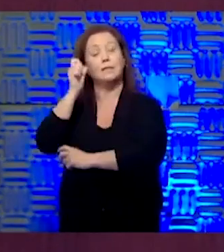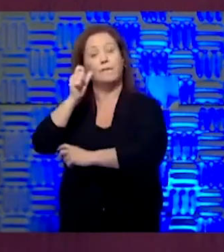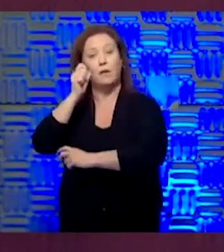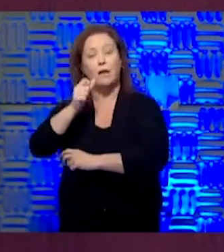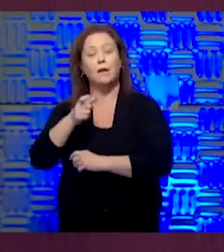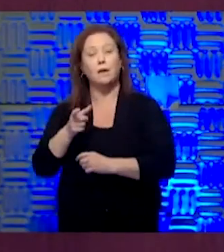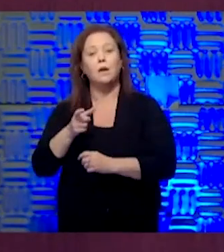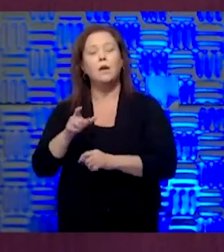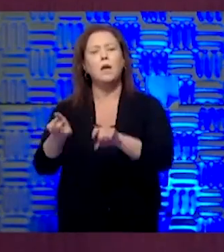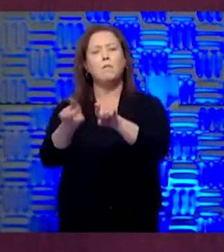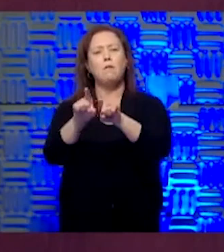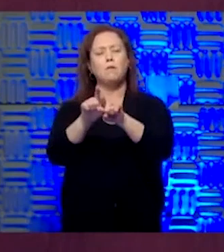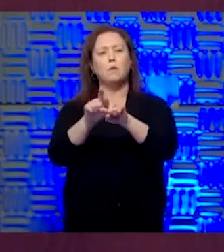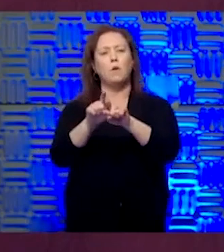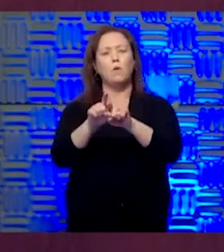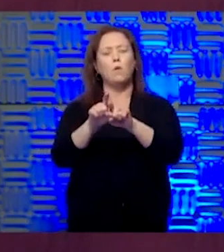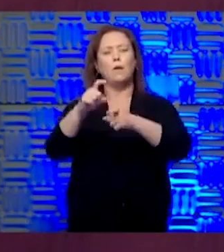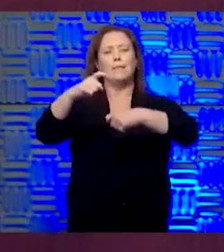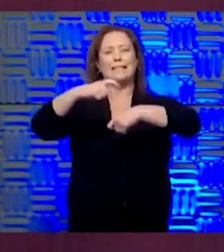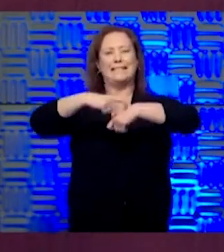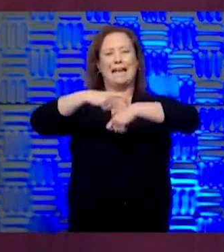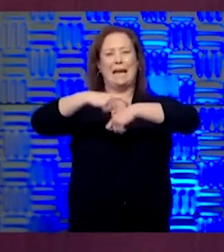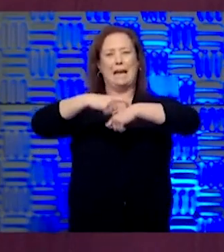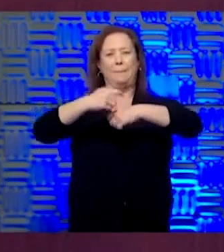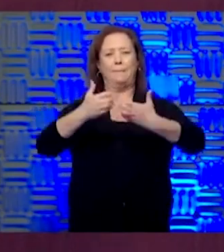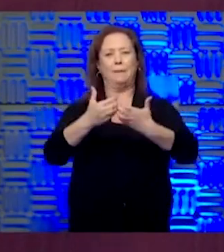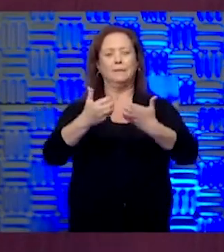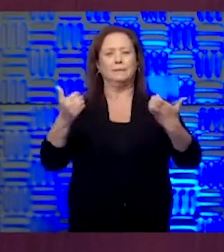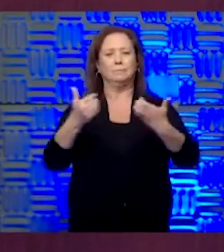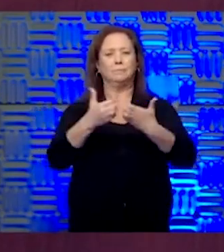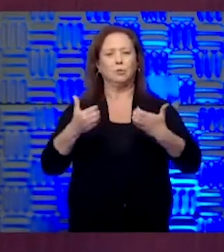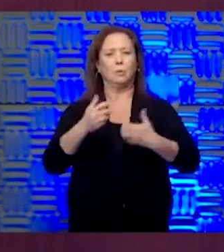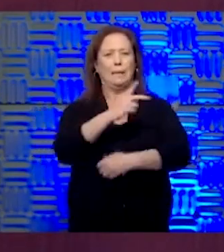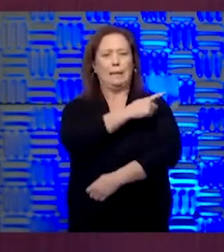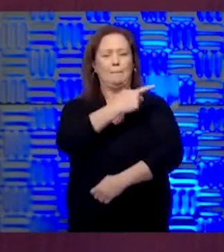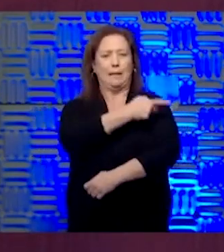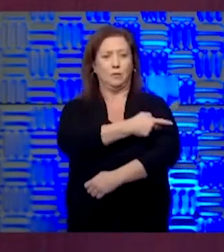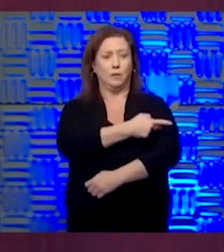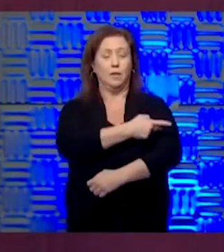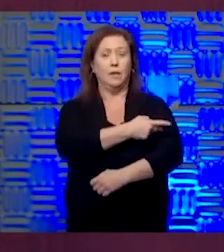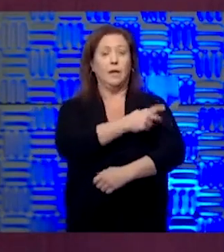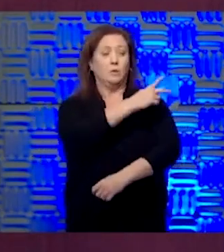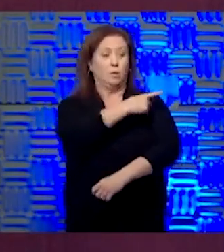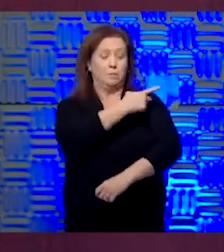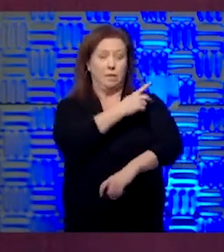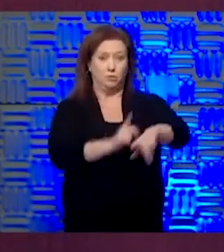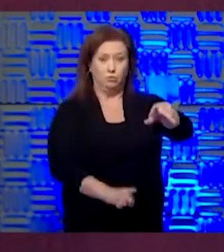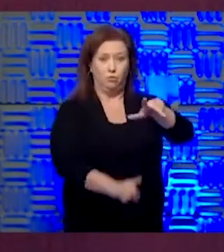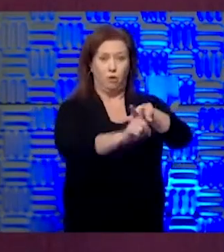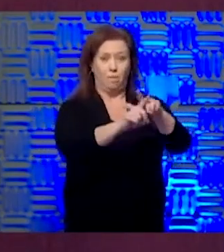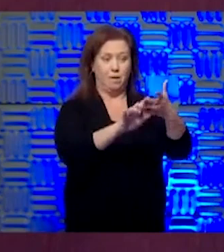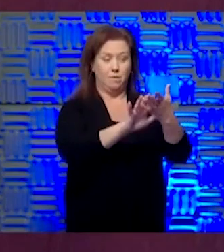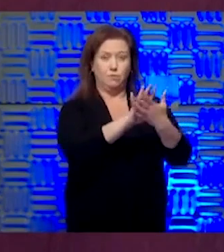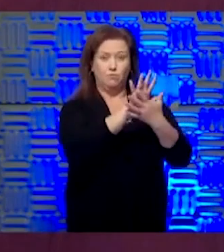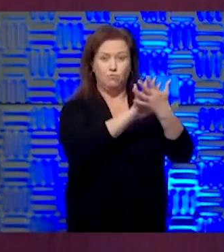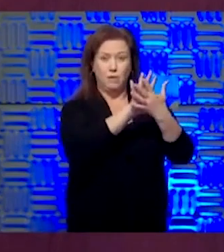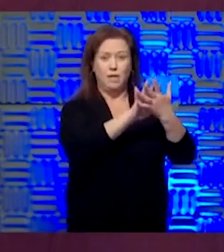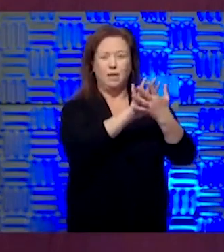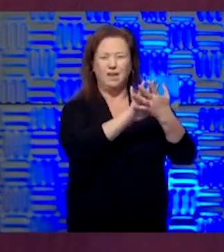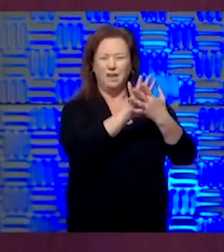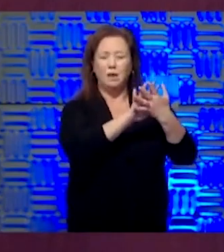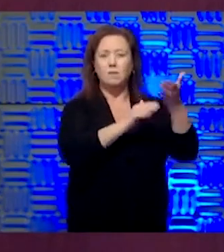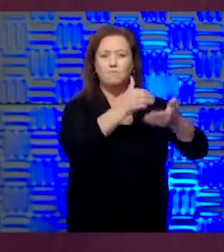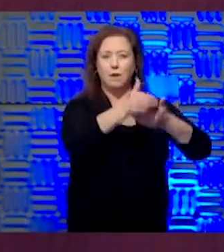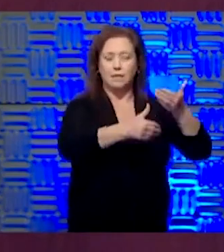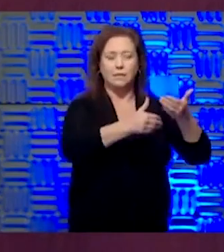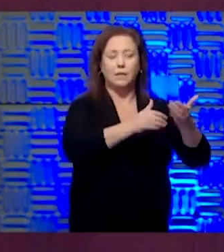I mentioned, we want to separate the times between patient arrivals. And so as patients come in and they go through that screening process, they will